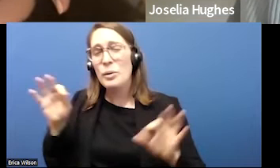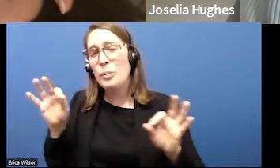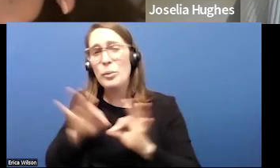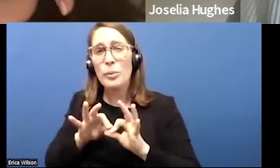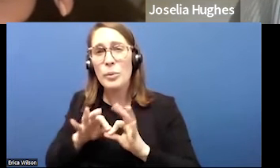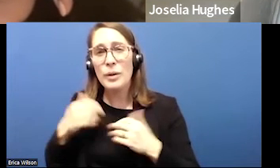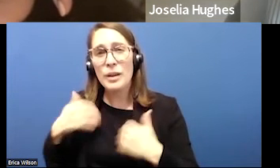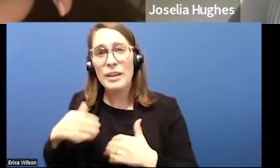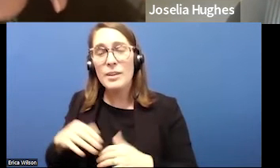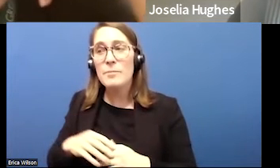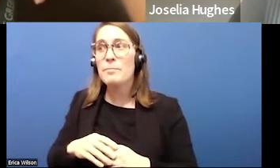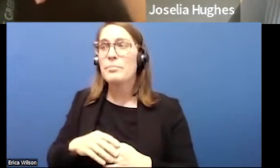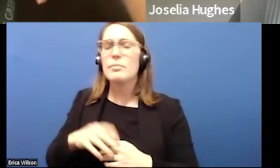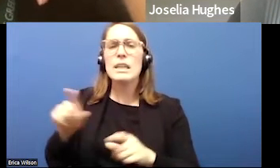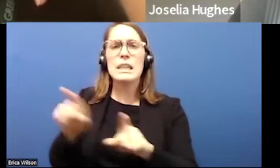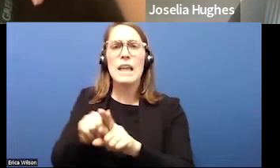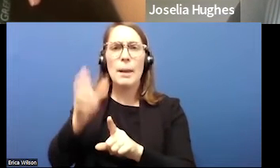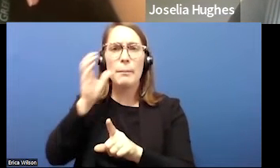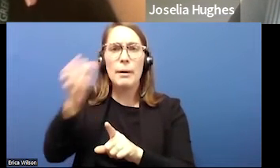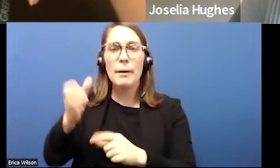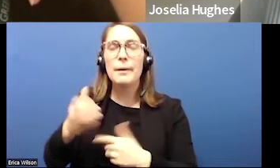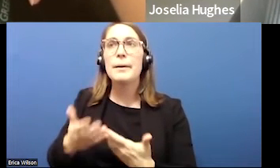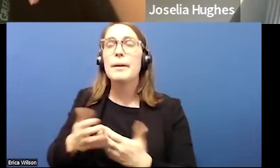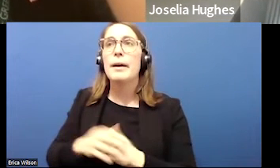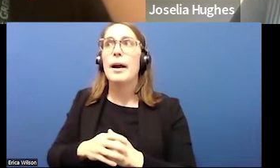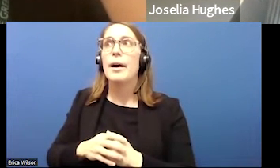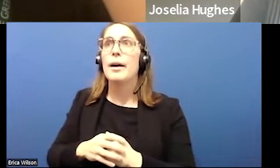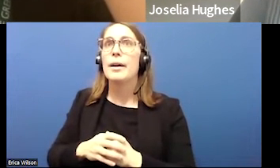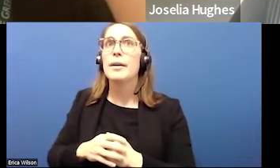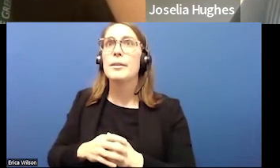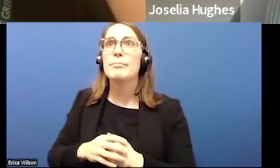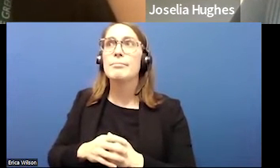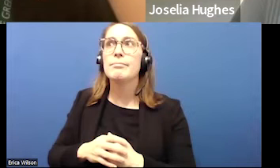is extremely important, in the same way that like